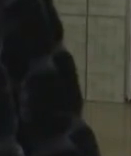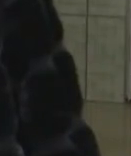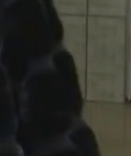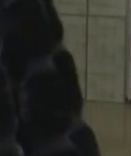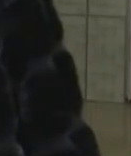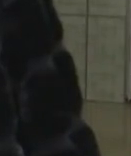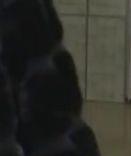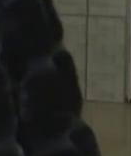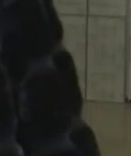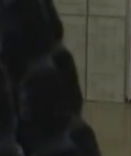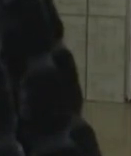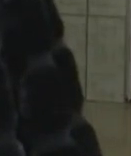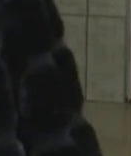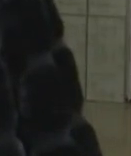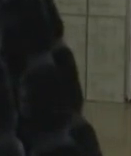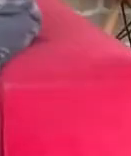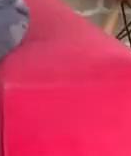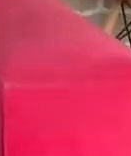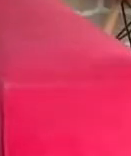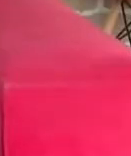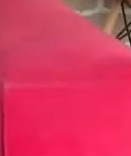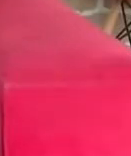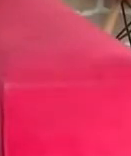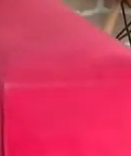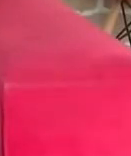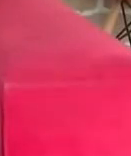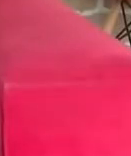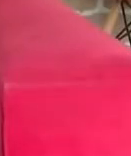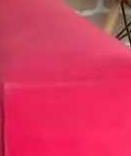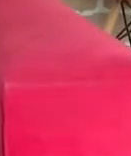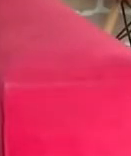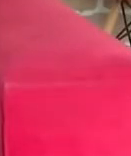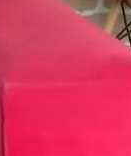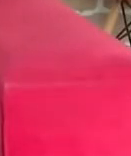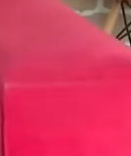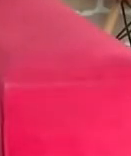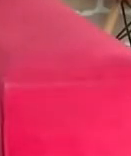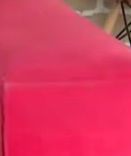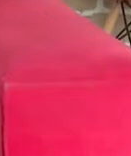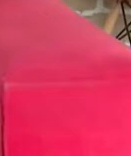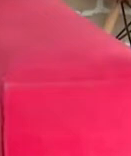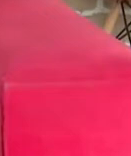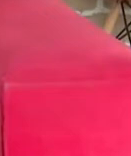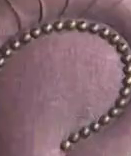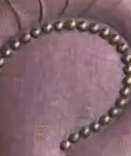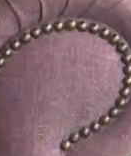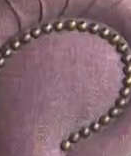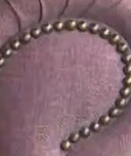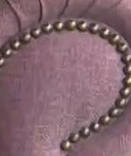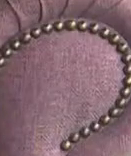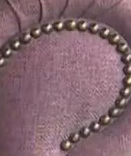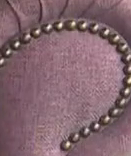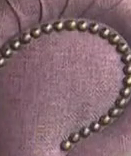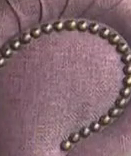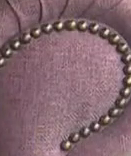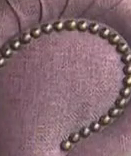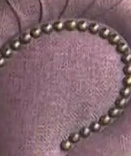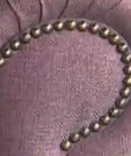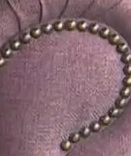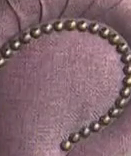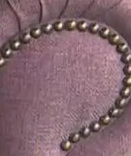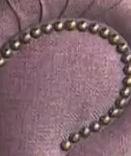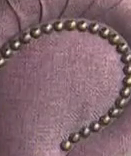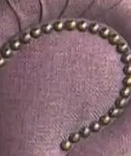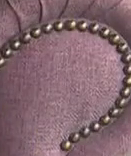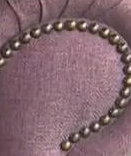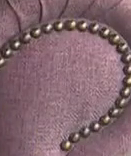have one thing in common. They go against the craziest odds, and every love story or journey is beautiful.